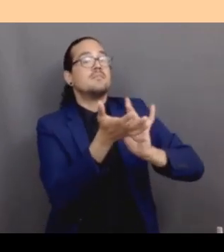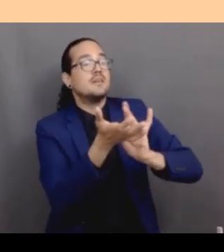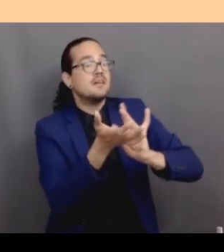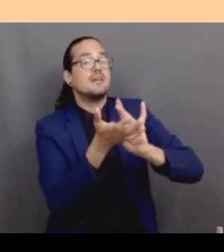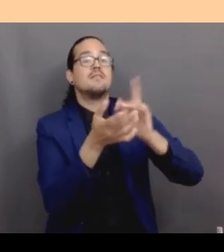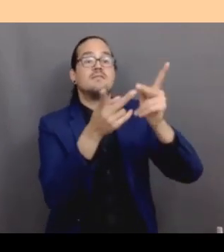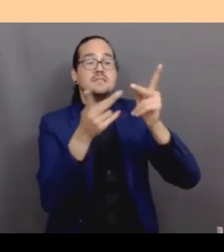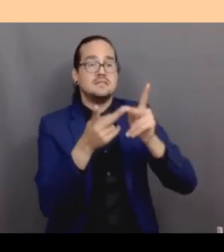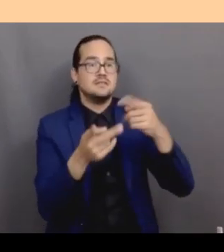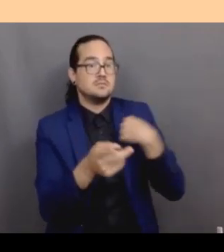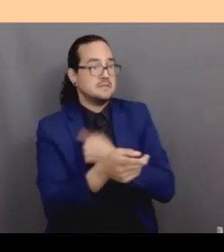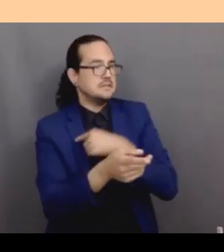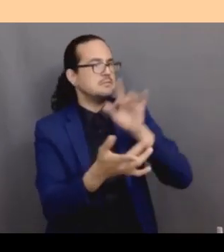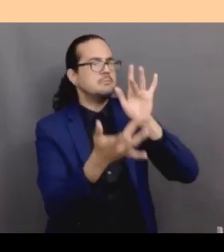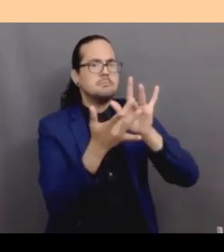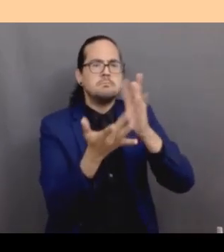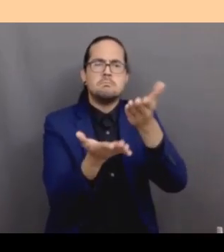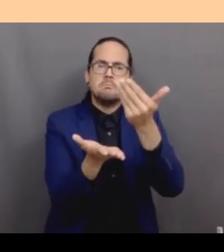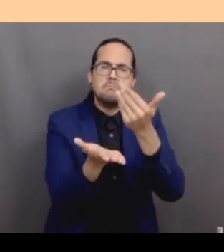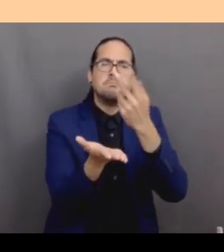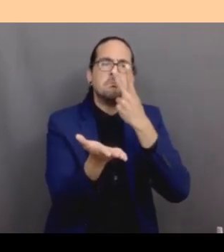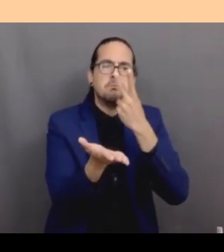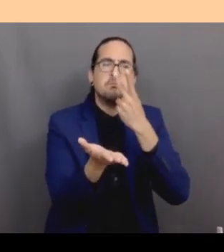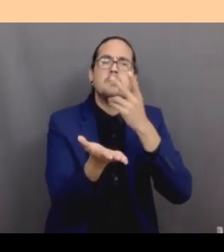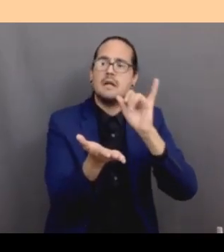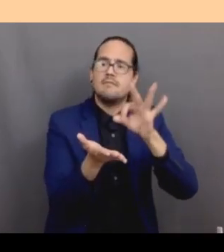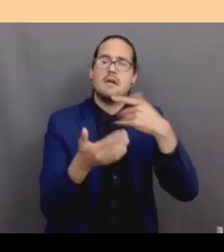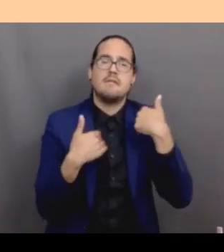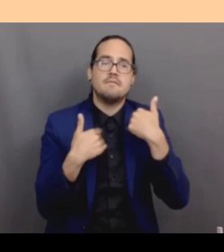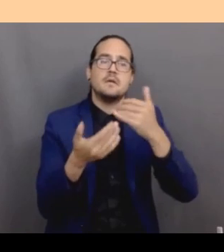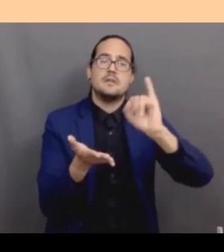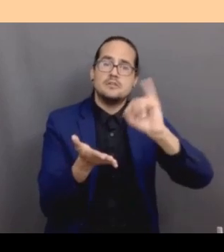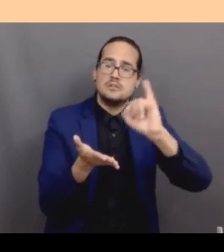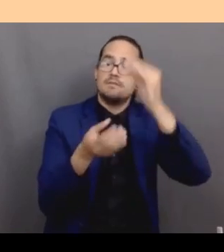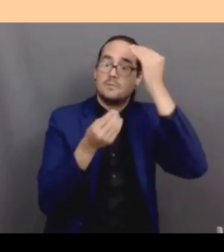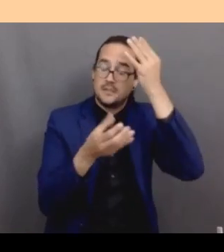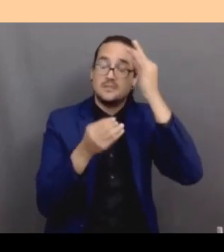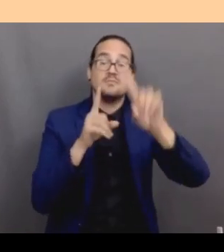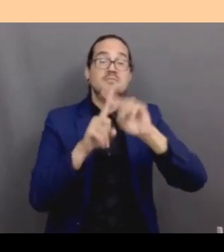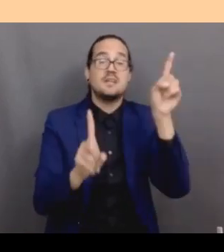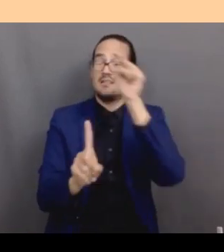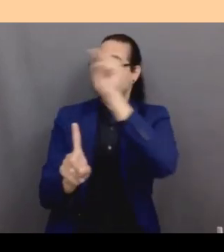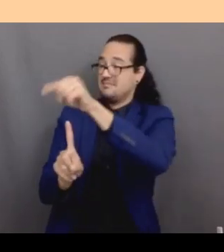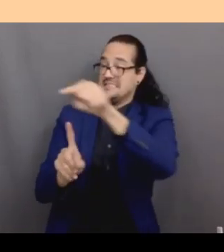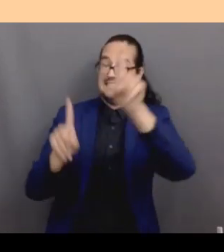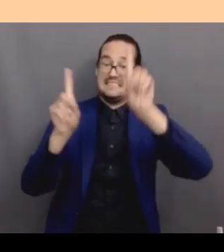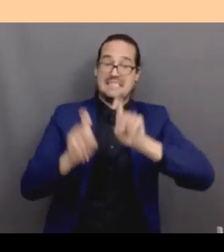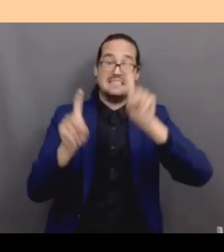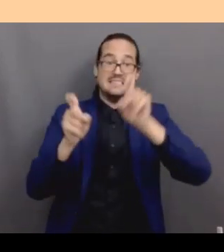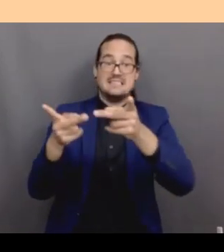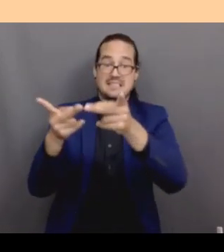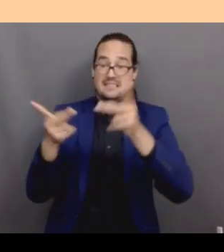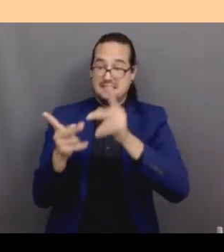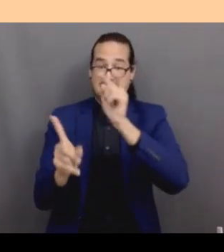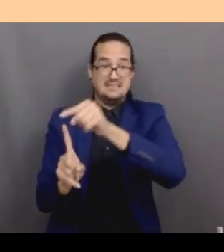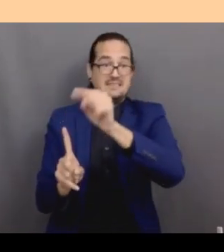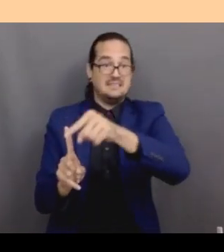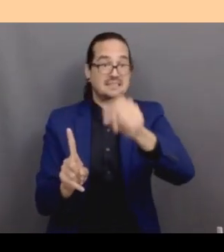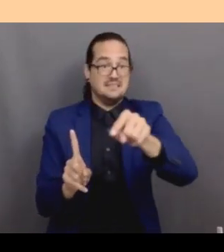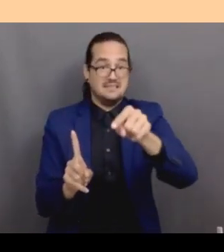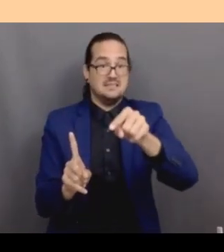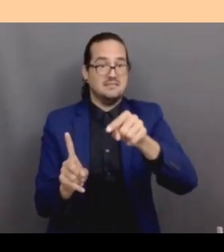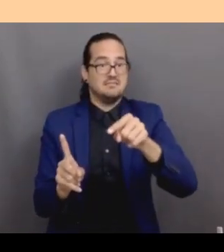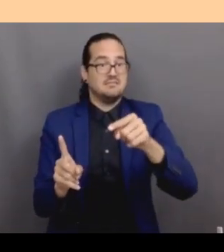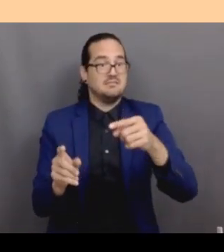state-based testing that we're going to be offering, and I just reviewed the rules today, they will also collect information around health insurance, but anyone who does not have health insurance will